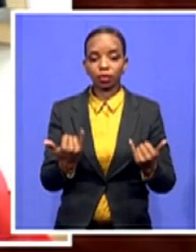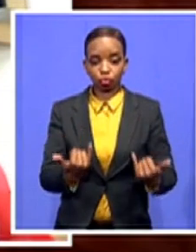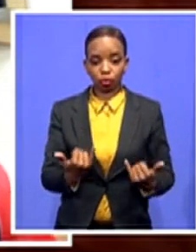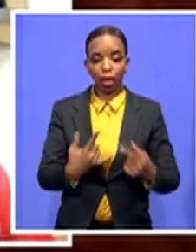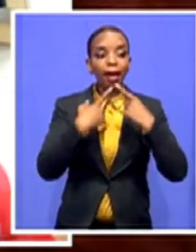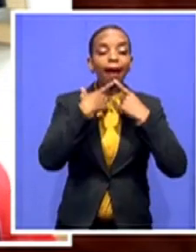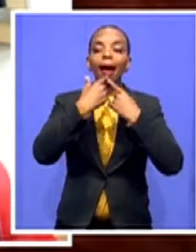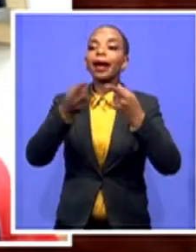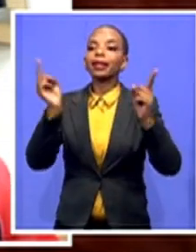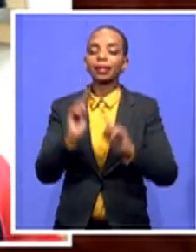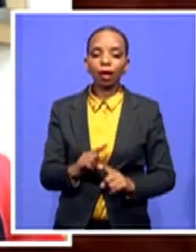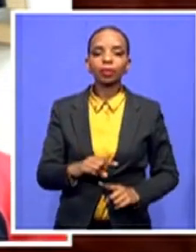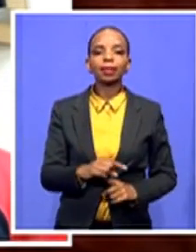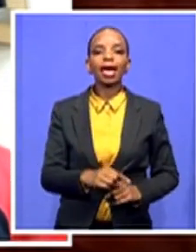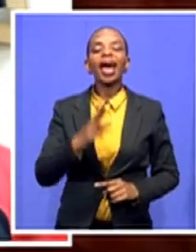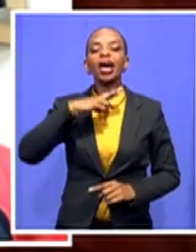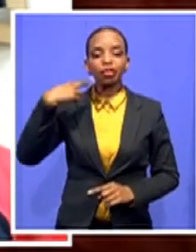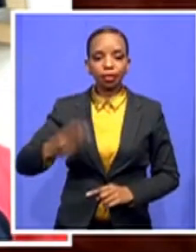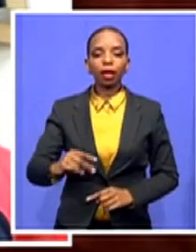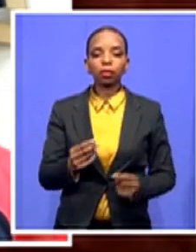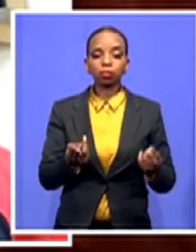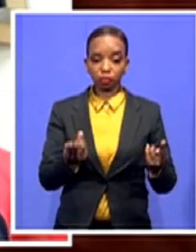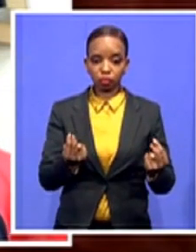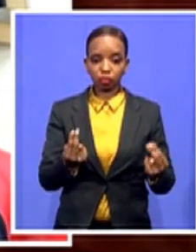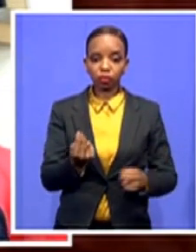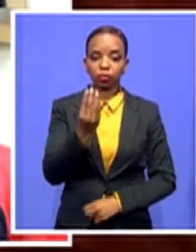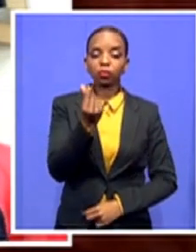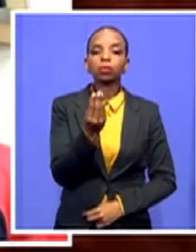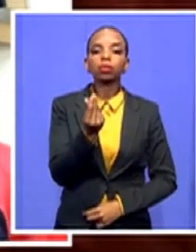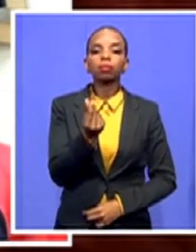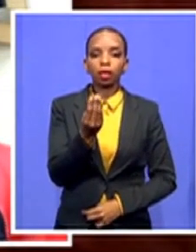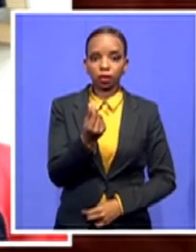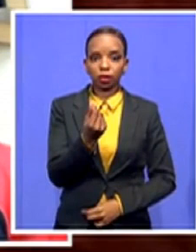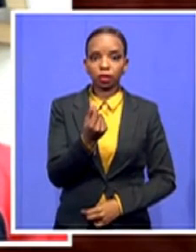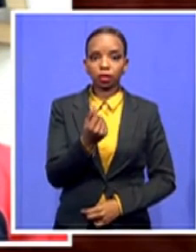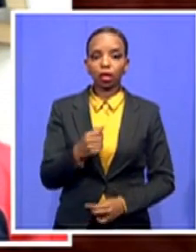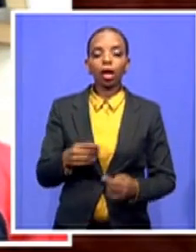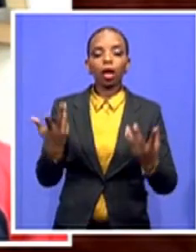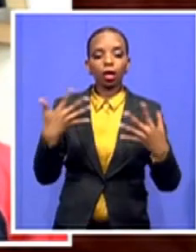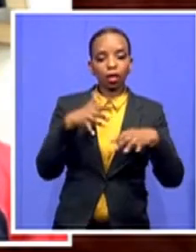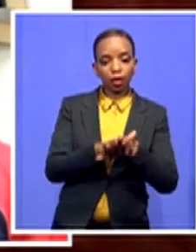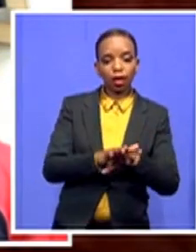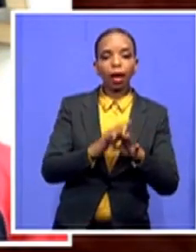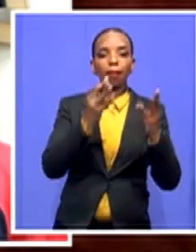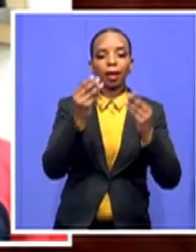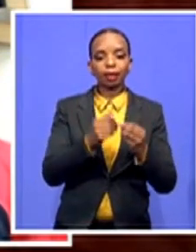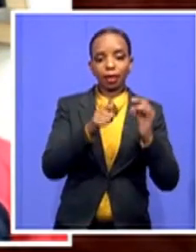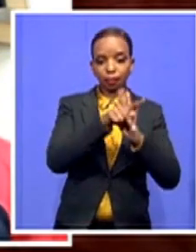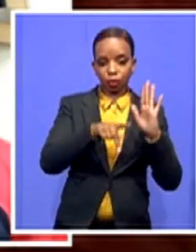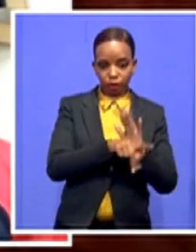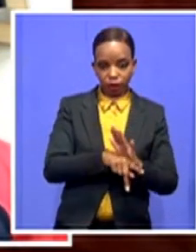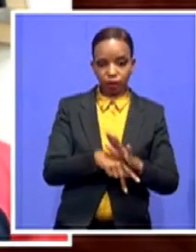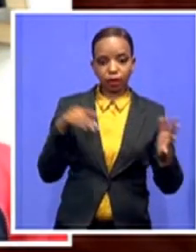money combined with the reform of the monetary policies to move us away from this preoccupation